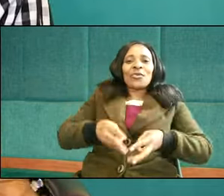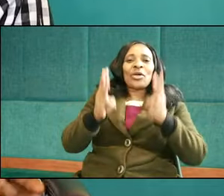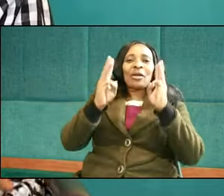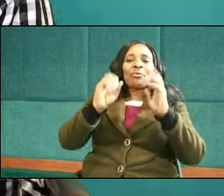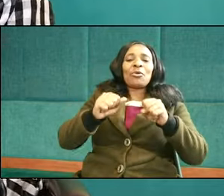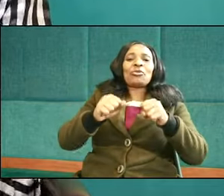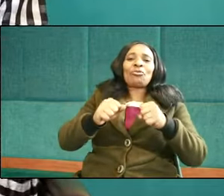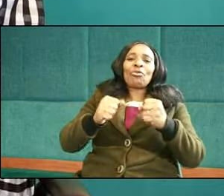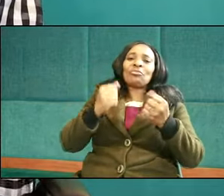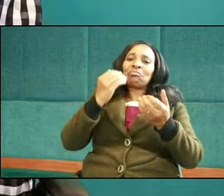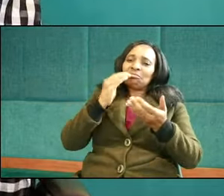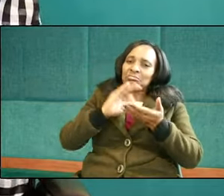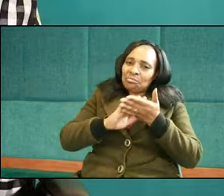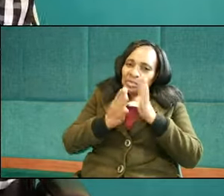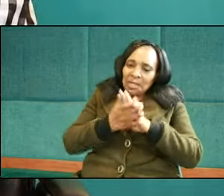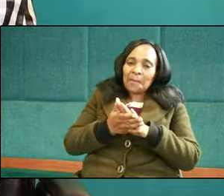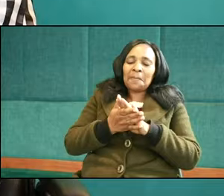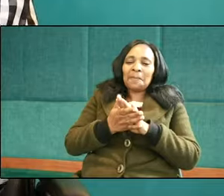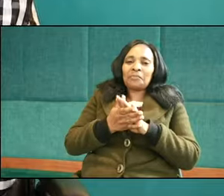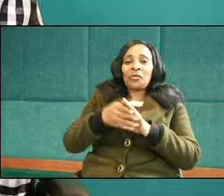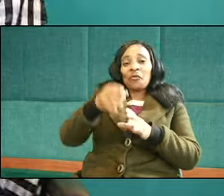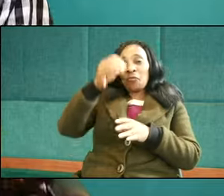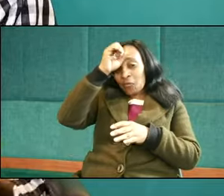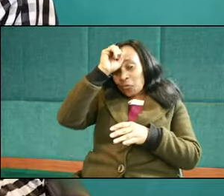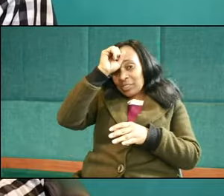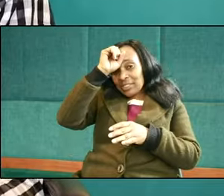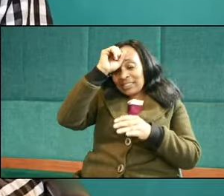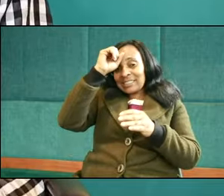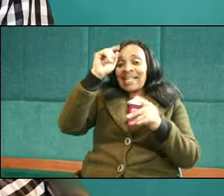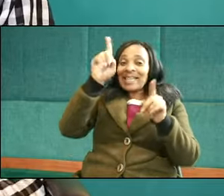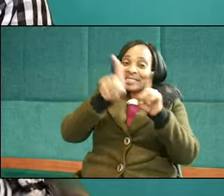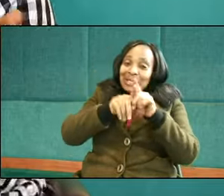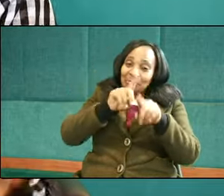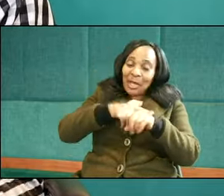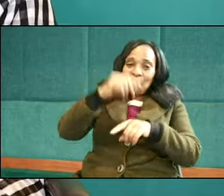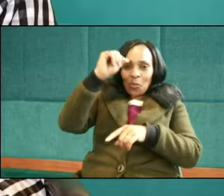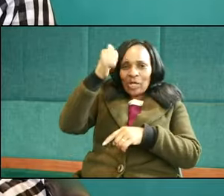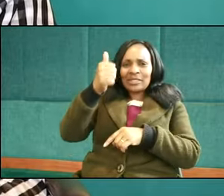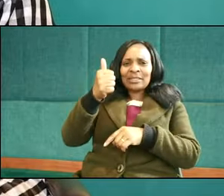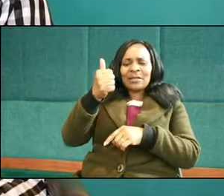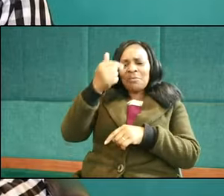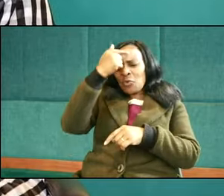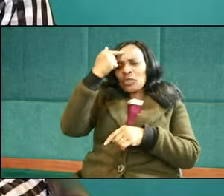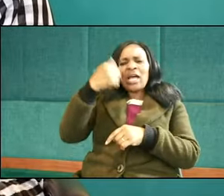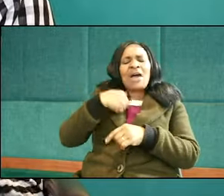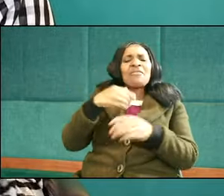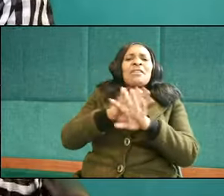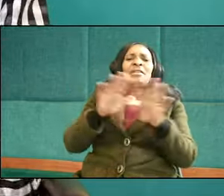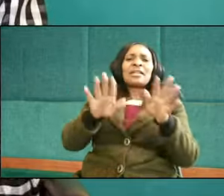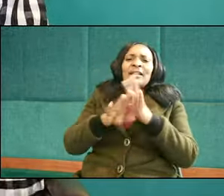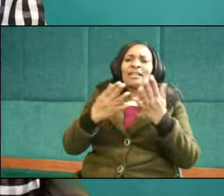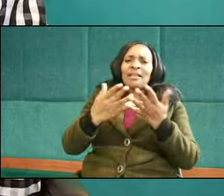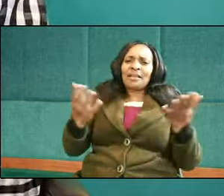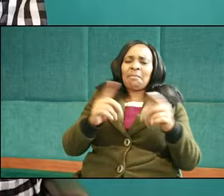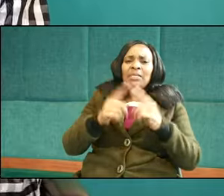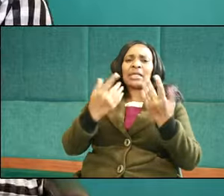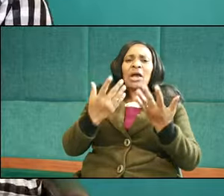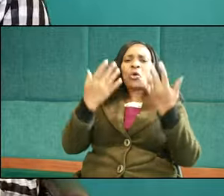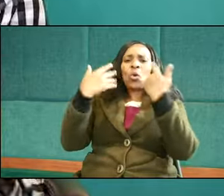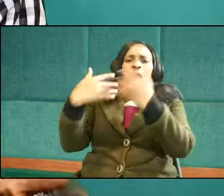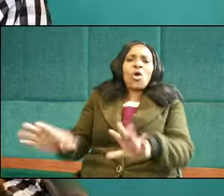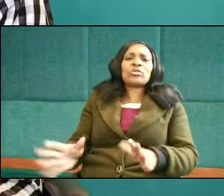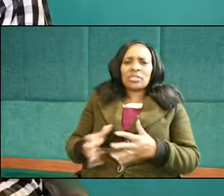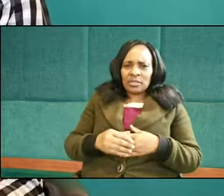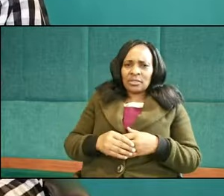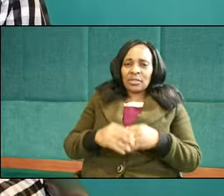can actually become foolish while wise. You have everything, but you lose it. So the title